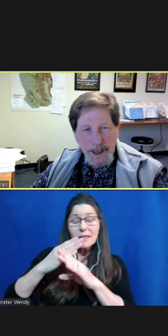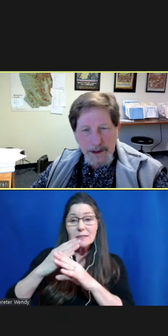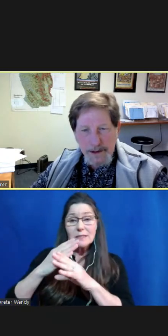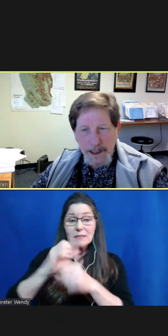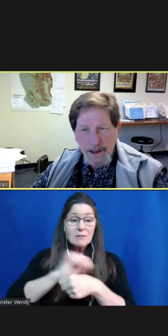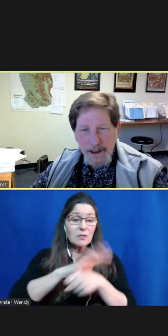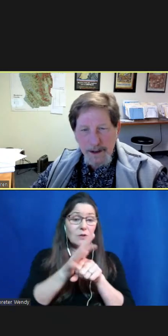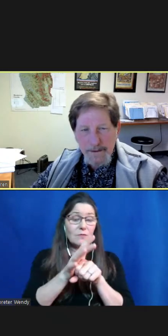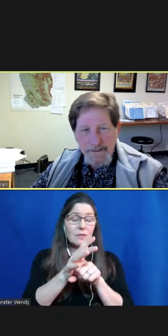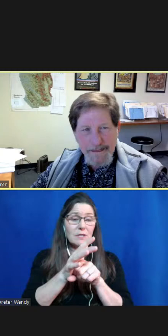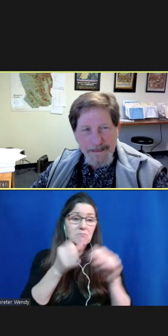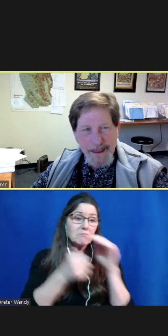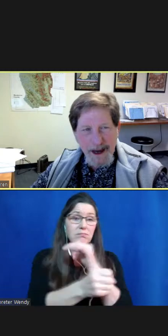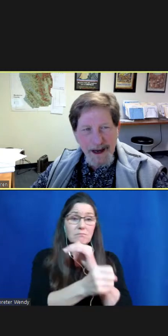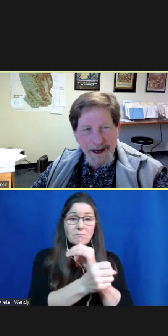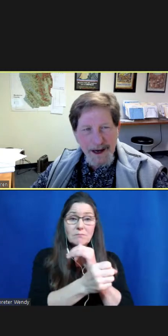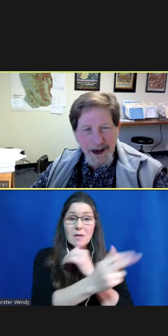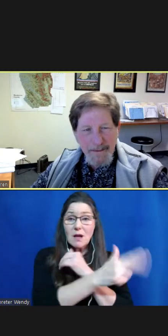something's bouncing around here.